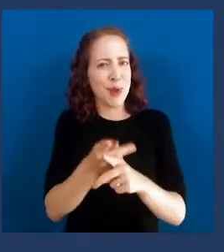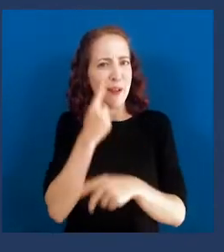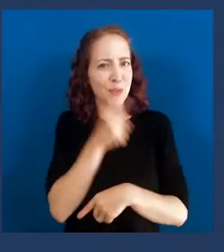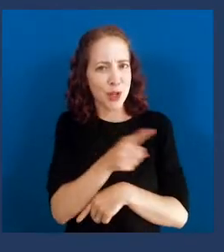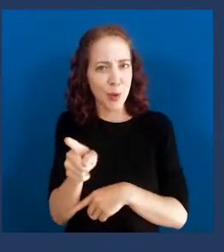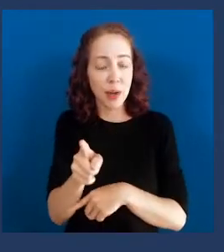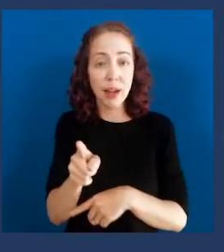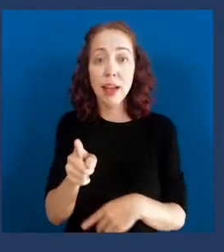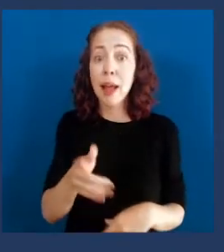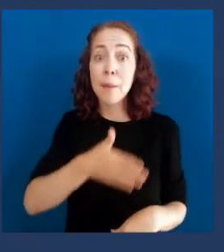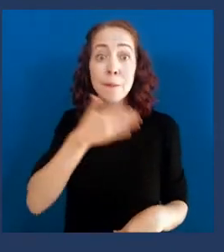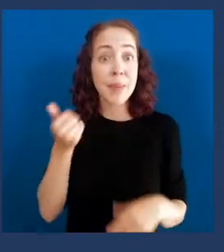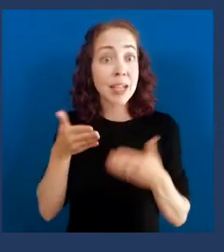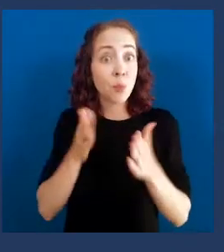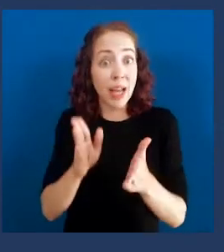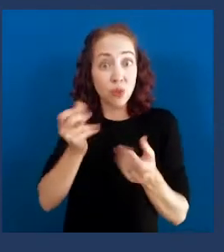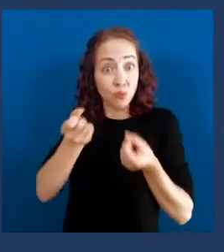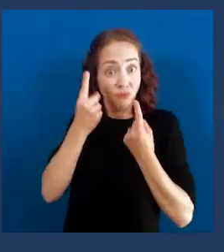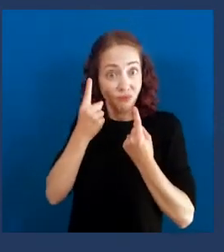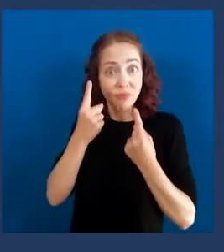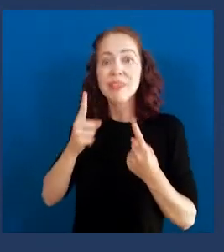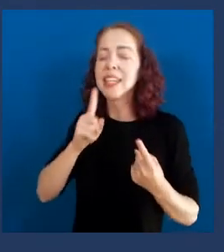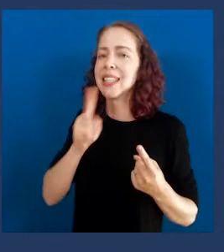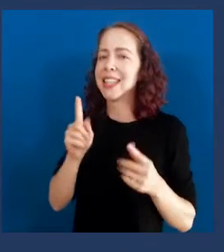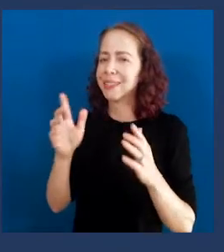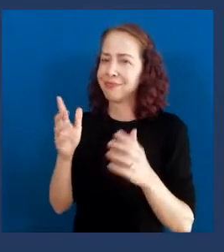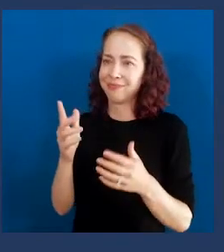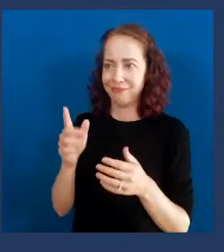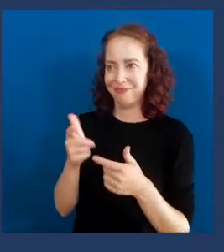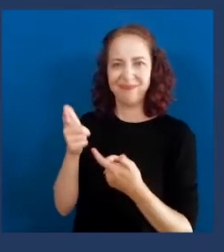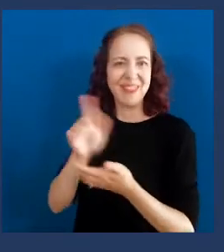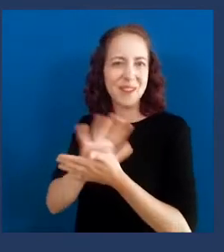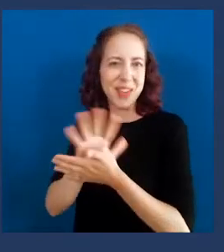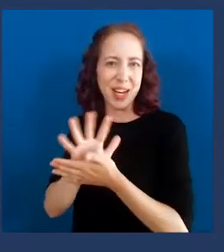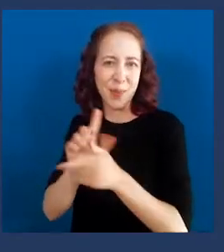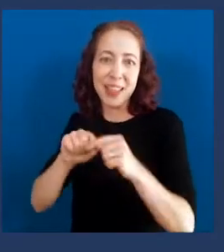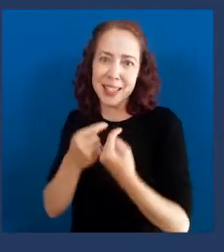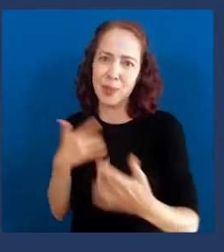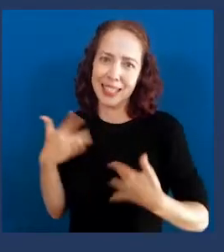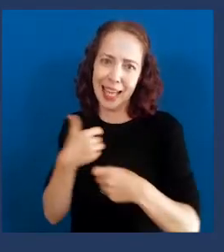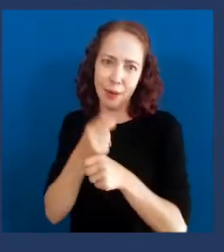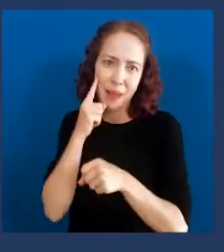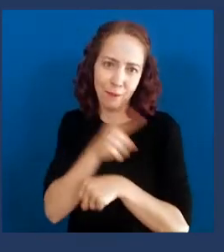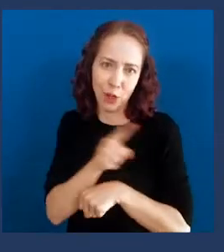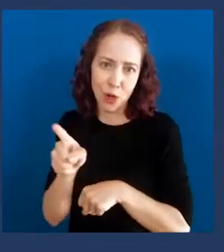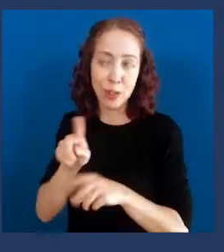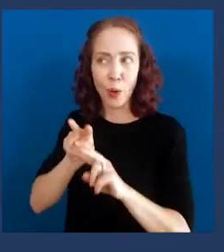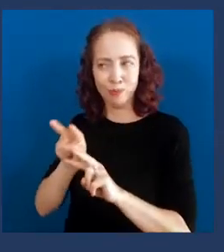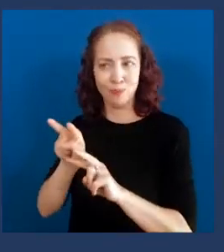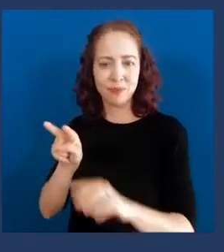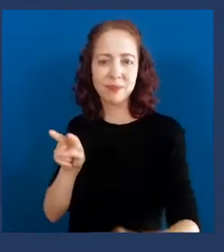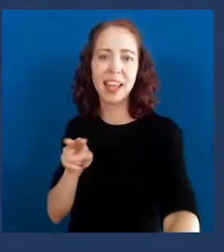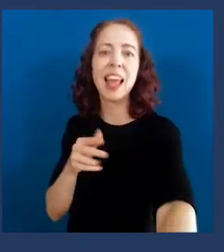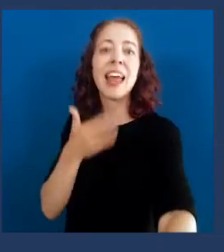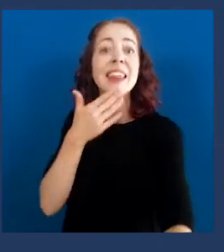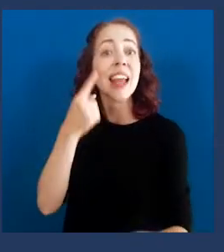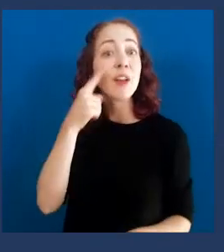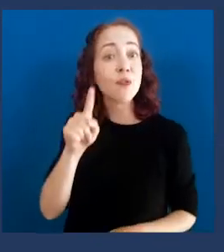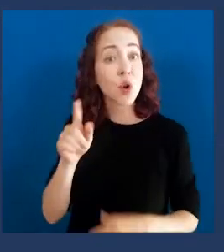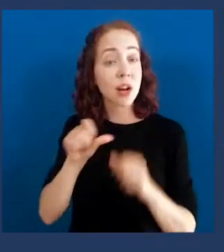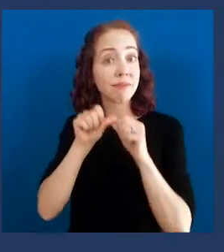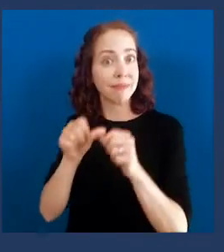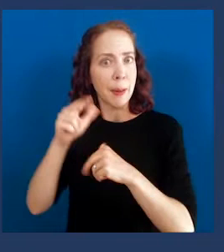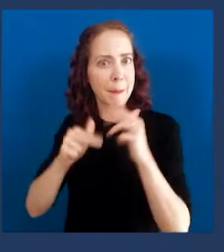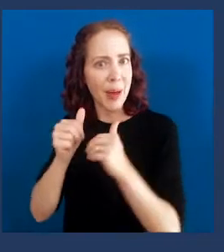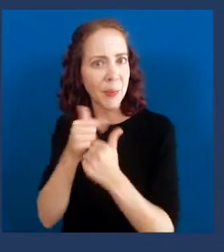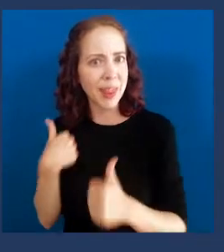product better for you. And the best way to feel it, see it, sense it is this small video that the team was so excited to put together for you. Check them out. Thank you for continuing to